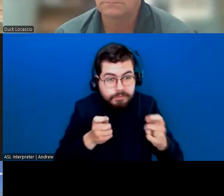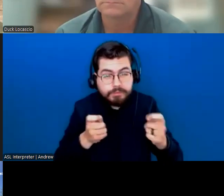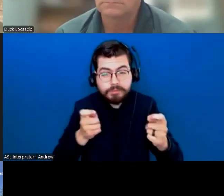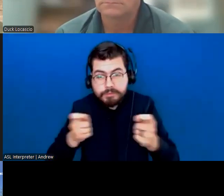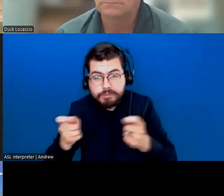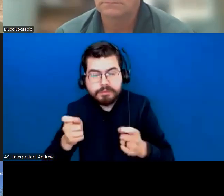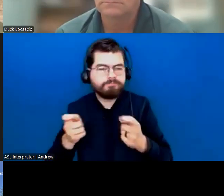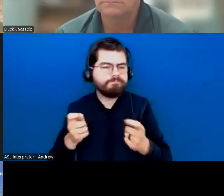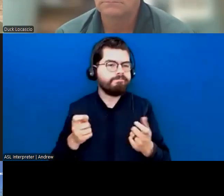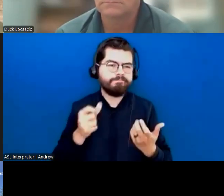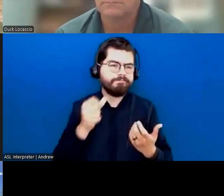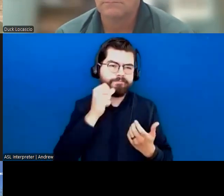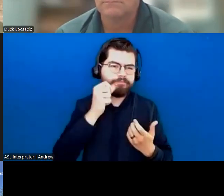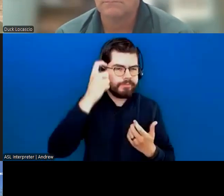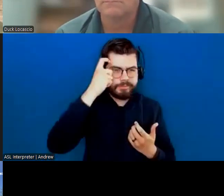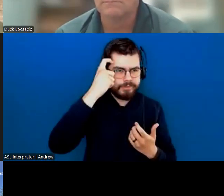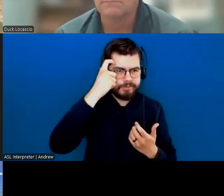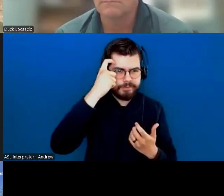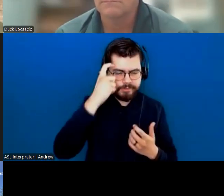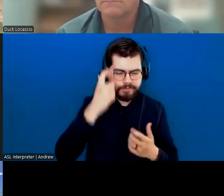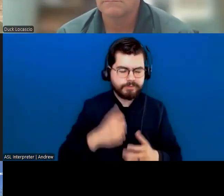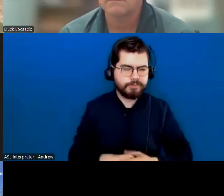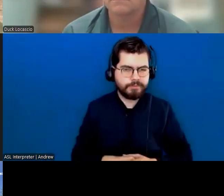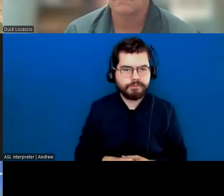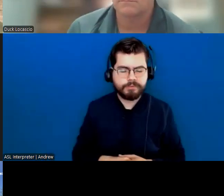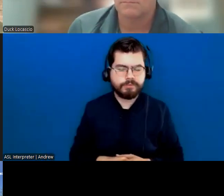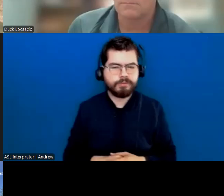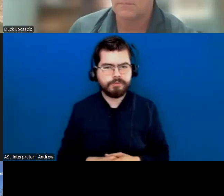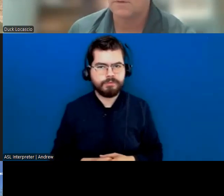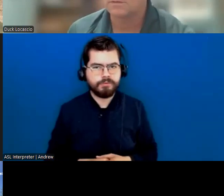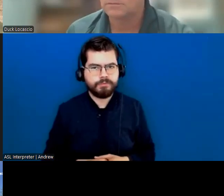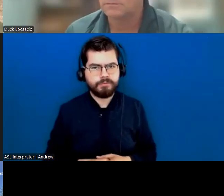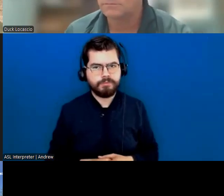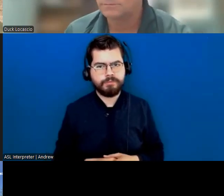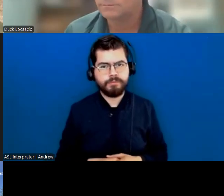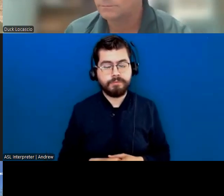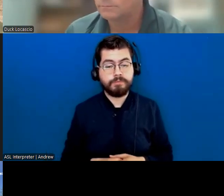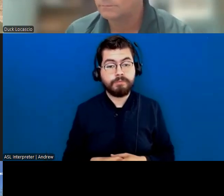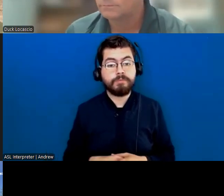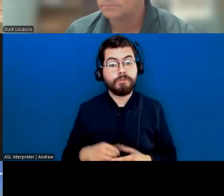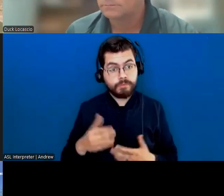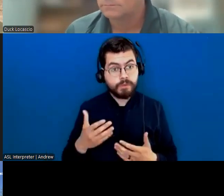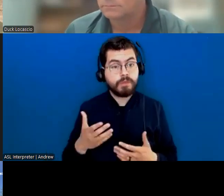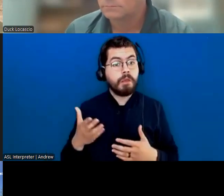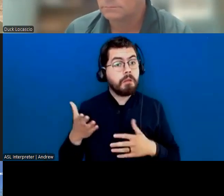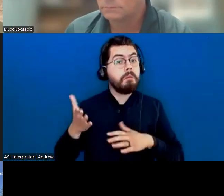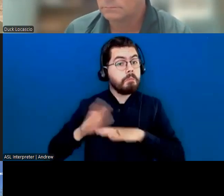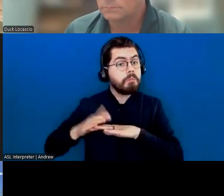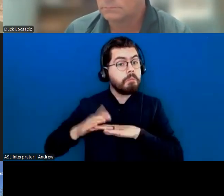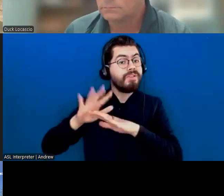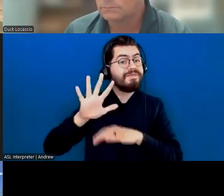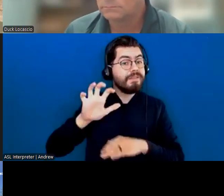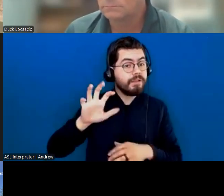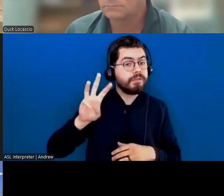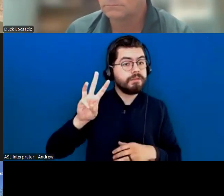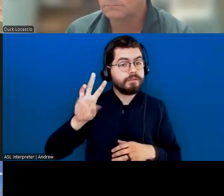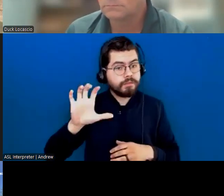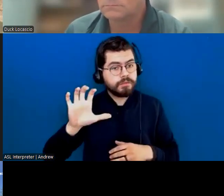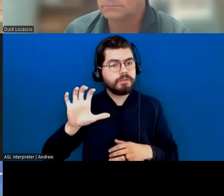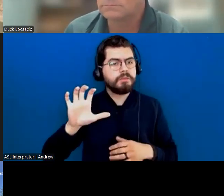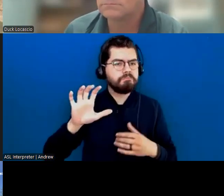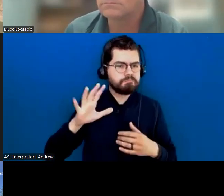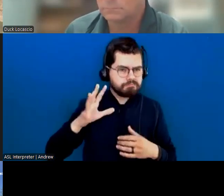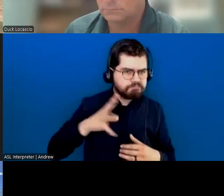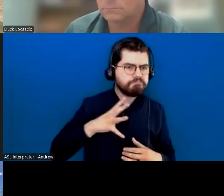these landowners started getting up into the 500, 600 acre sizes, then I often recommend